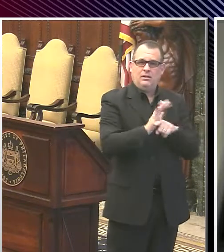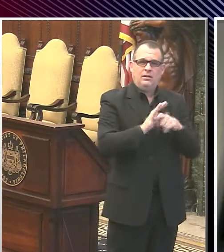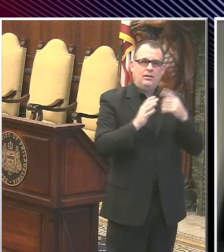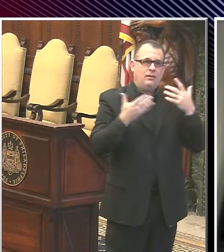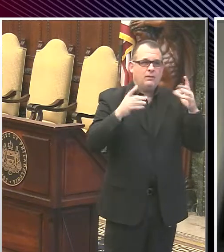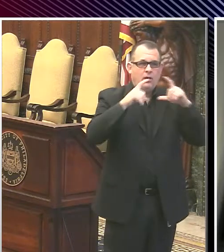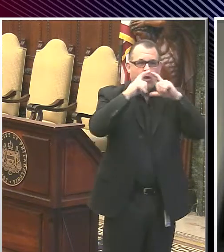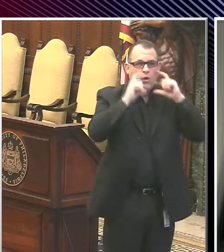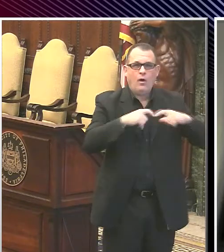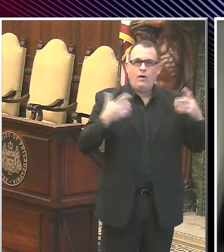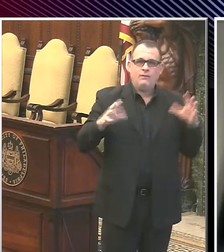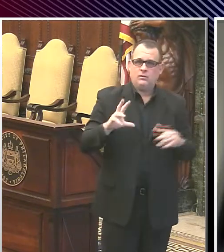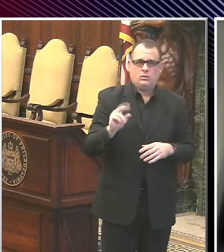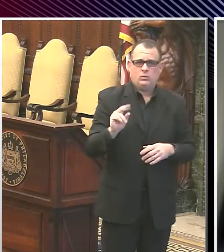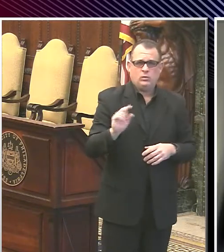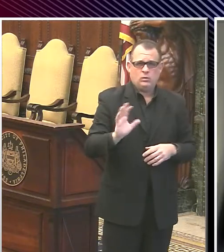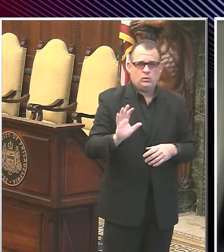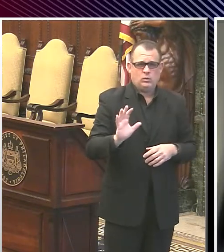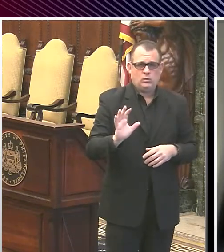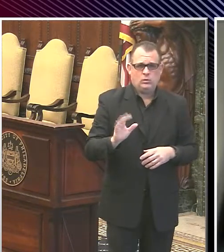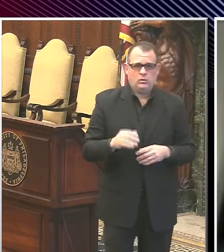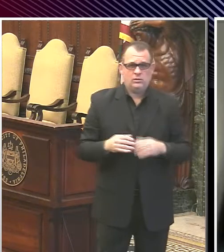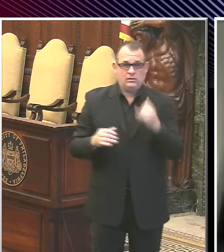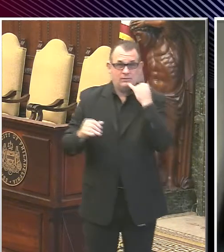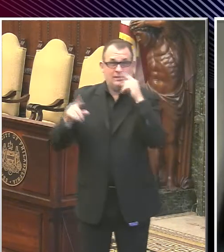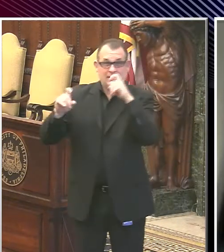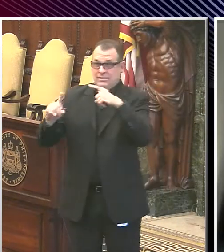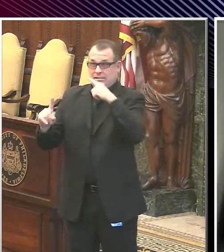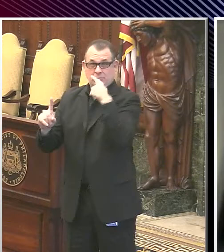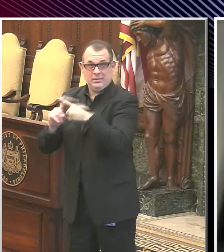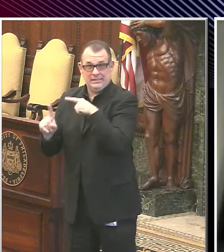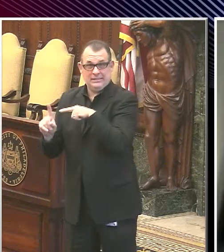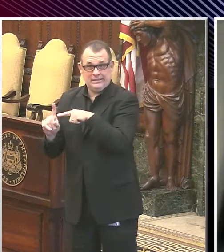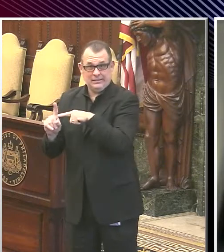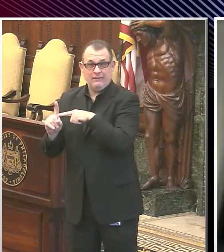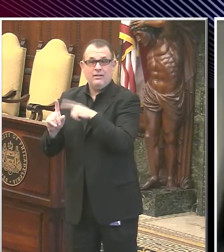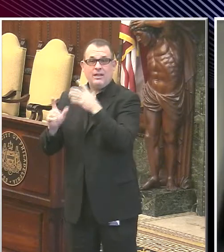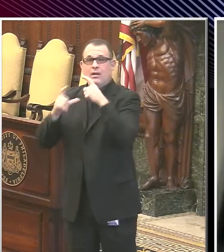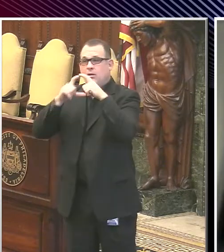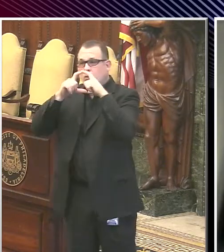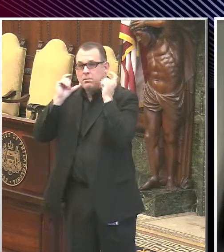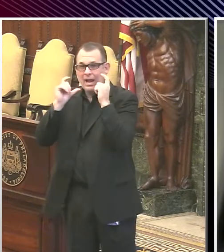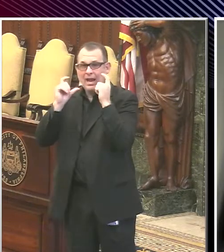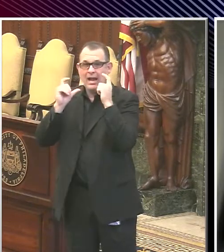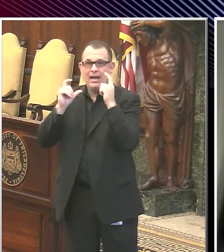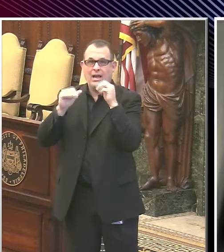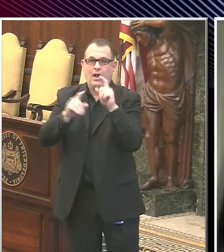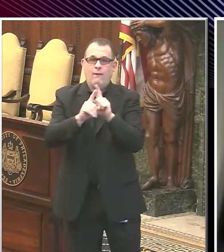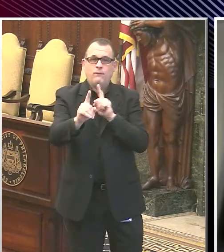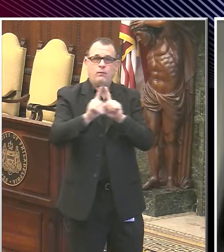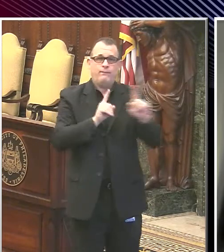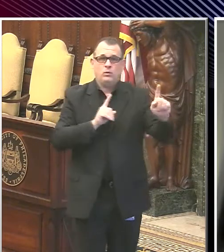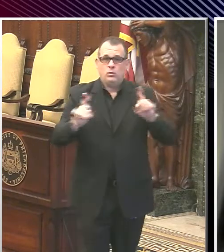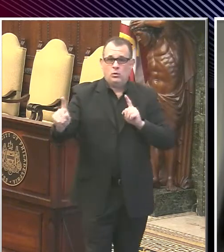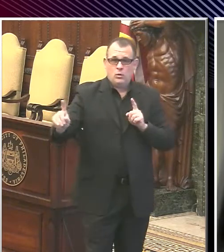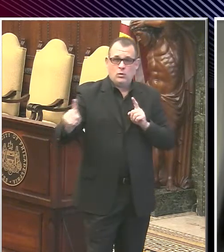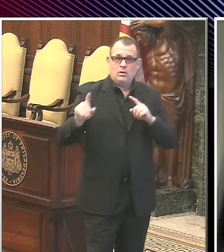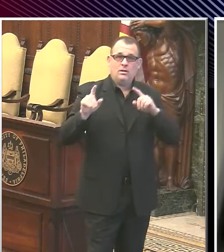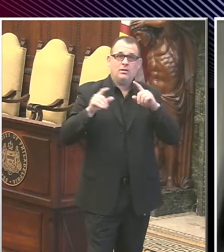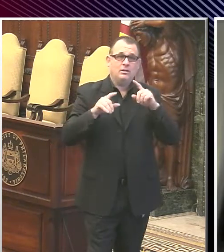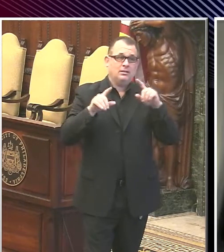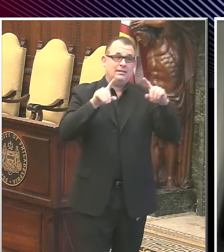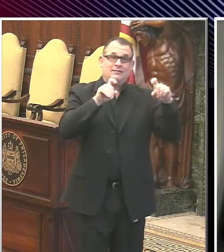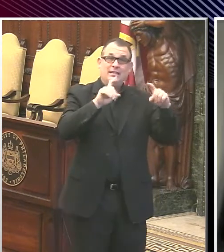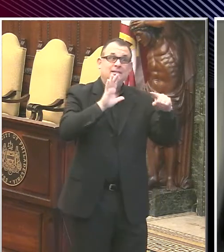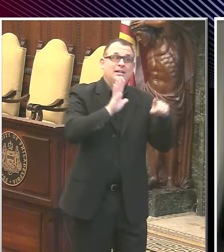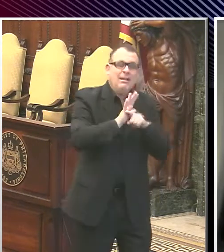Because if you test positive, you need to wear a mask and stay away from others. And if you test negative, you need to wear a mask and stay away from others. Testing is